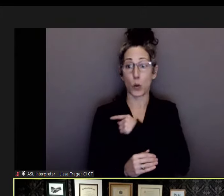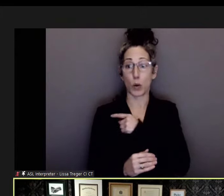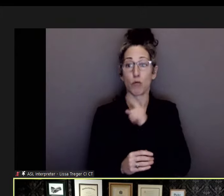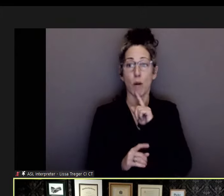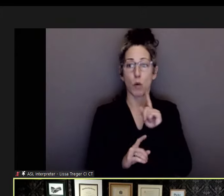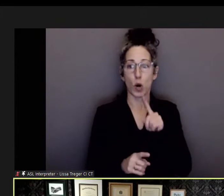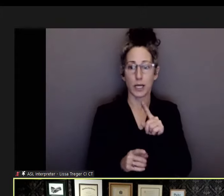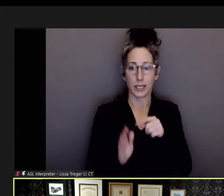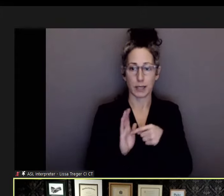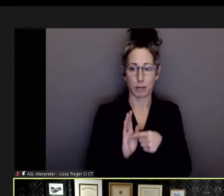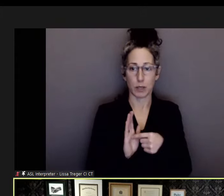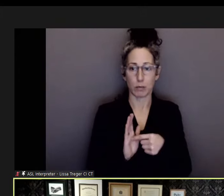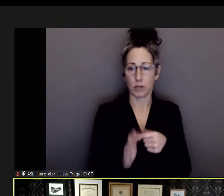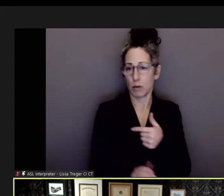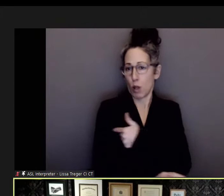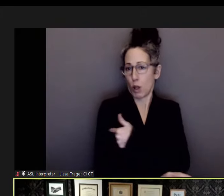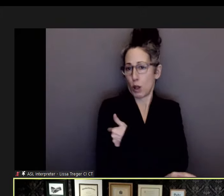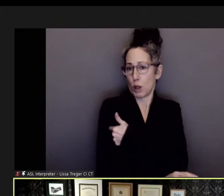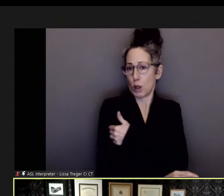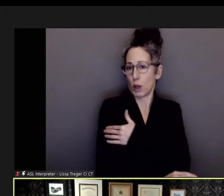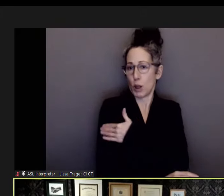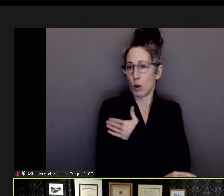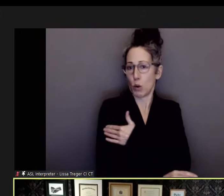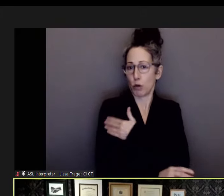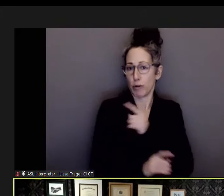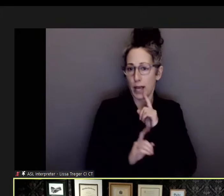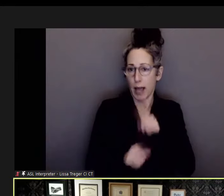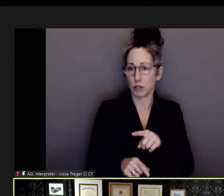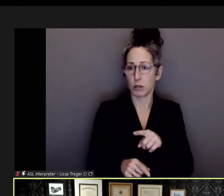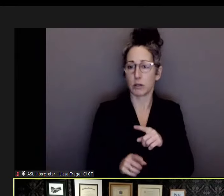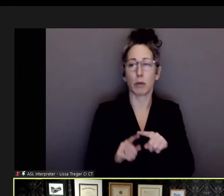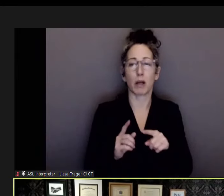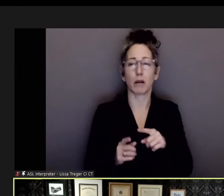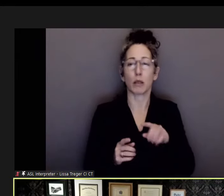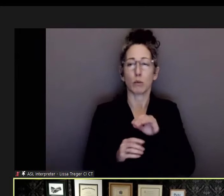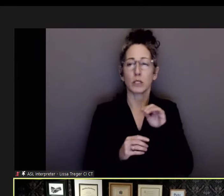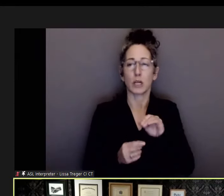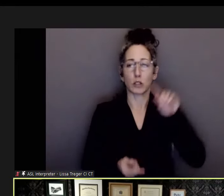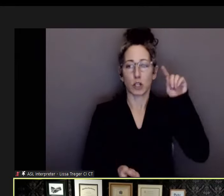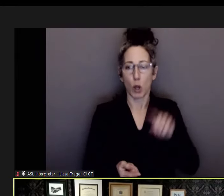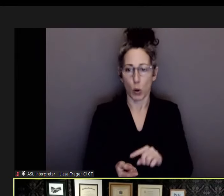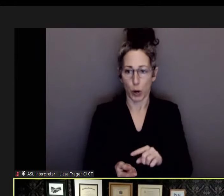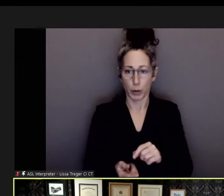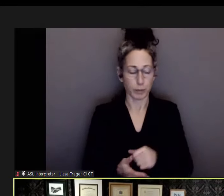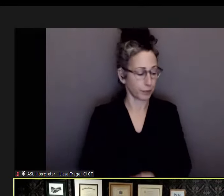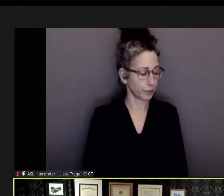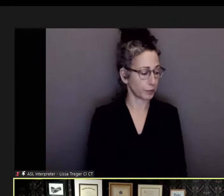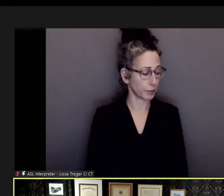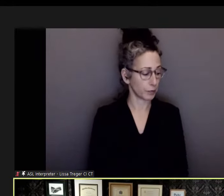symptoms, local adverse reactions, though clearly at much lower percentages.